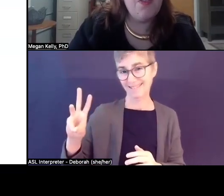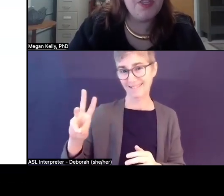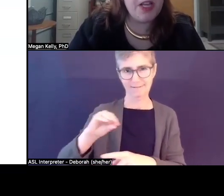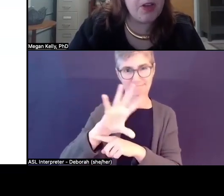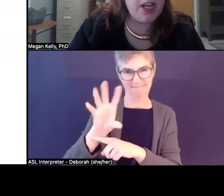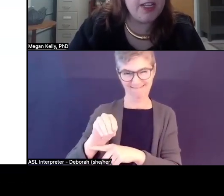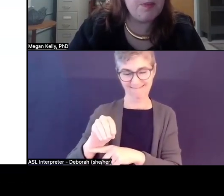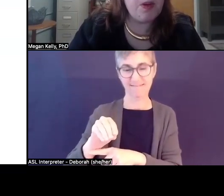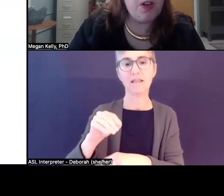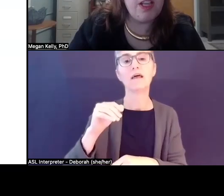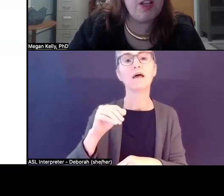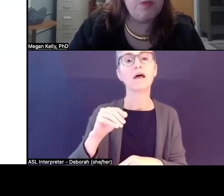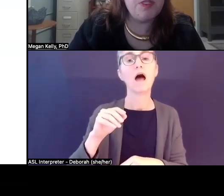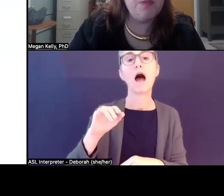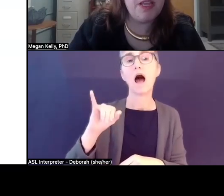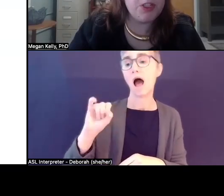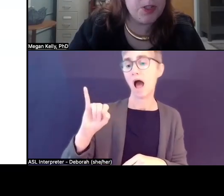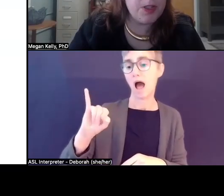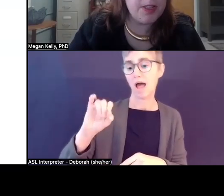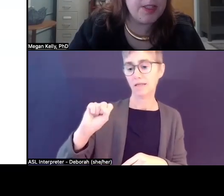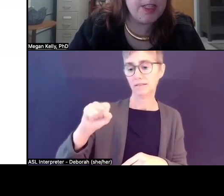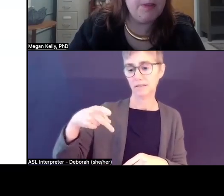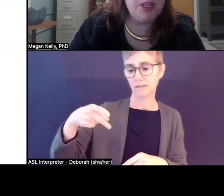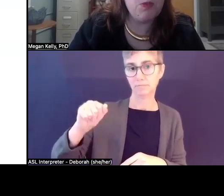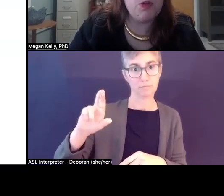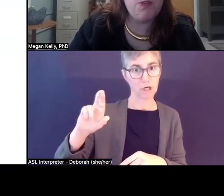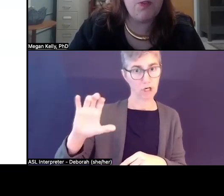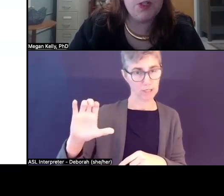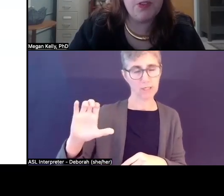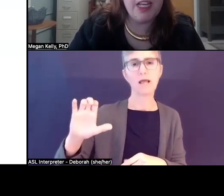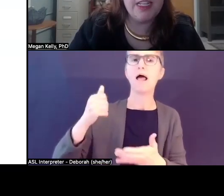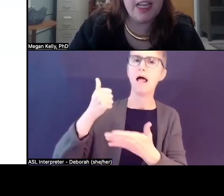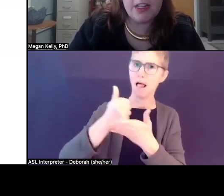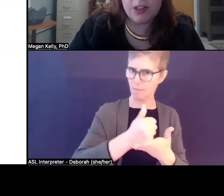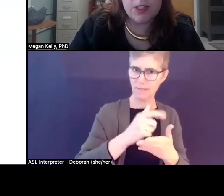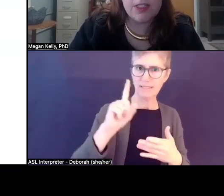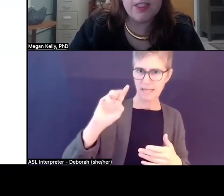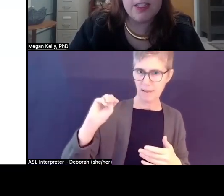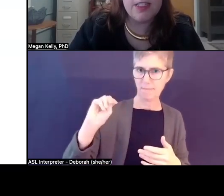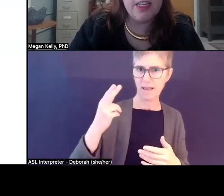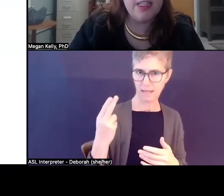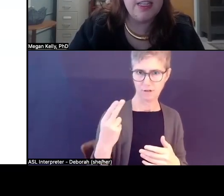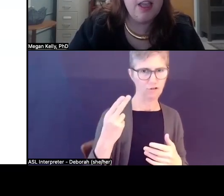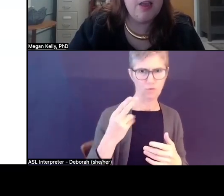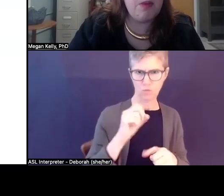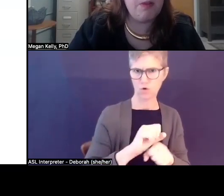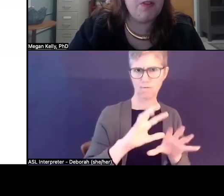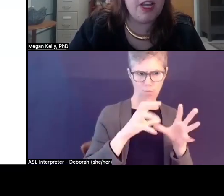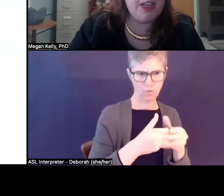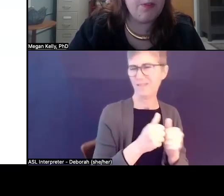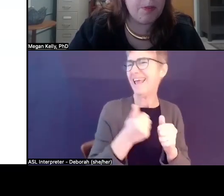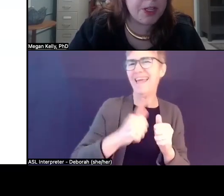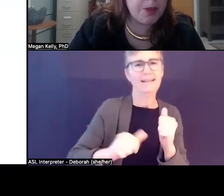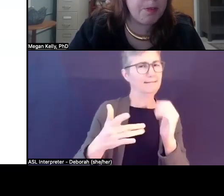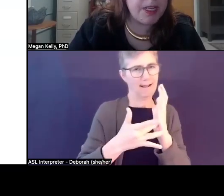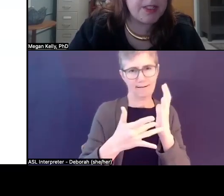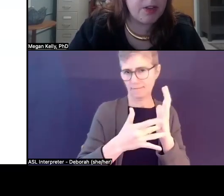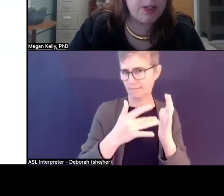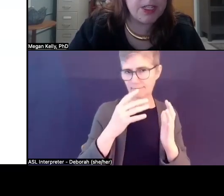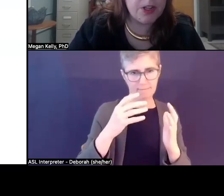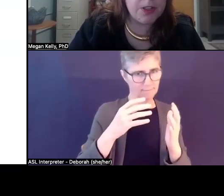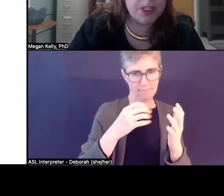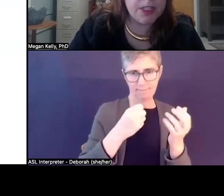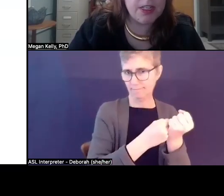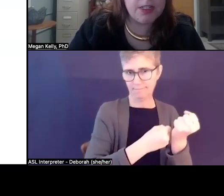website. iSPARC helps the Massachusetts DMH workforce with any technical assistance needs by providing information based